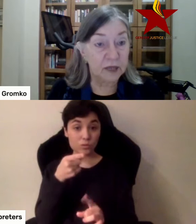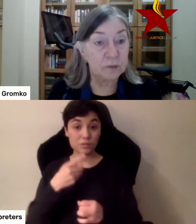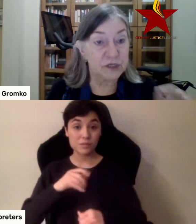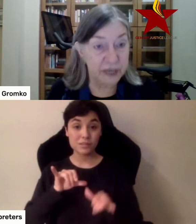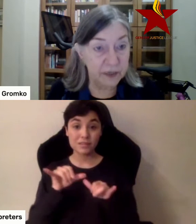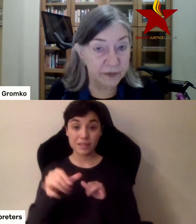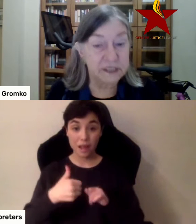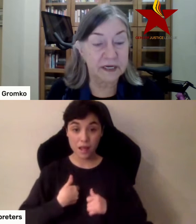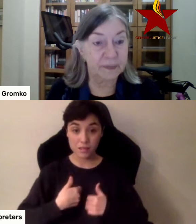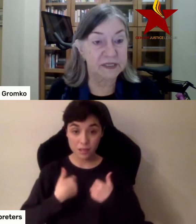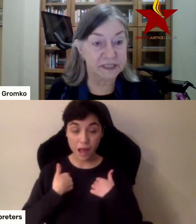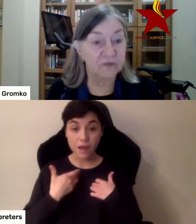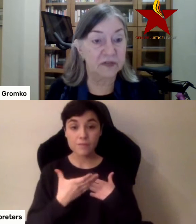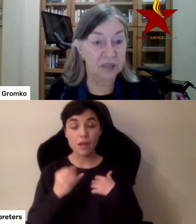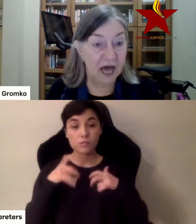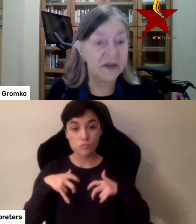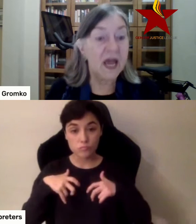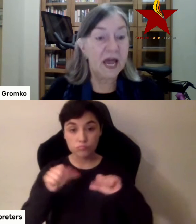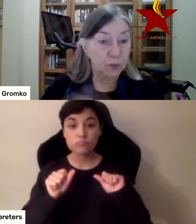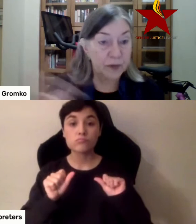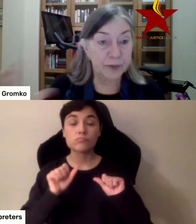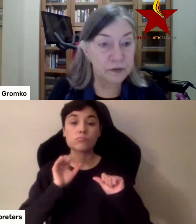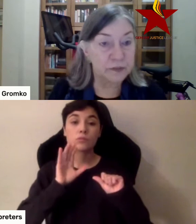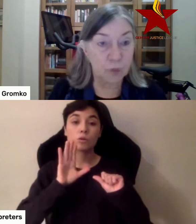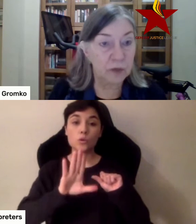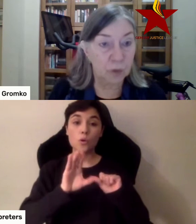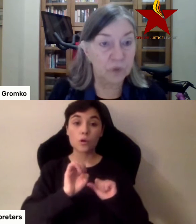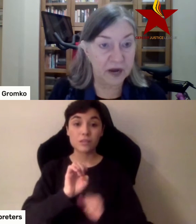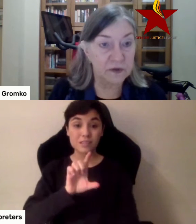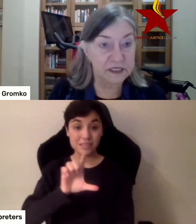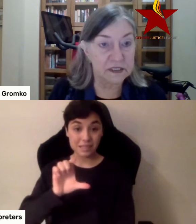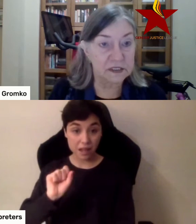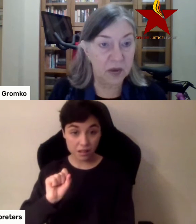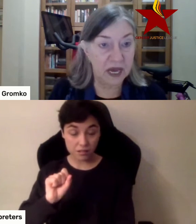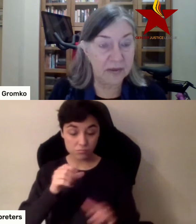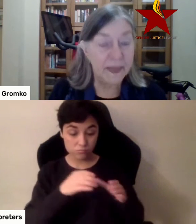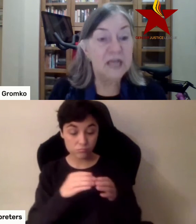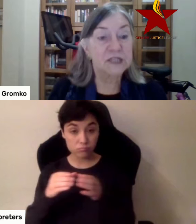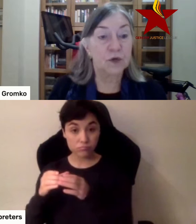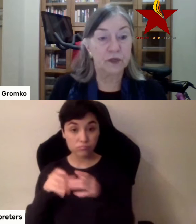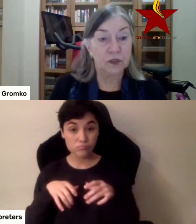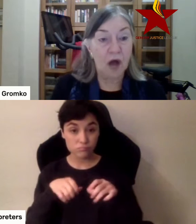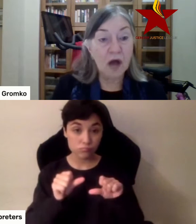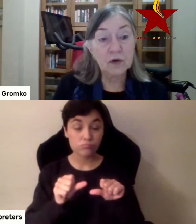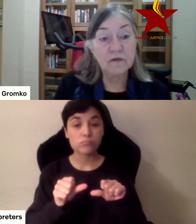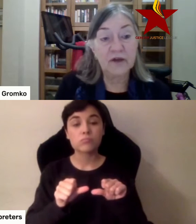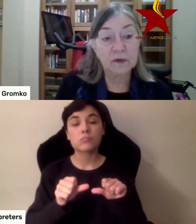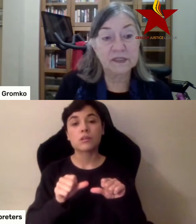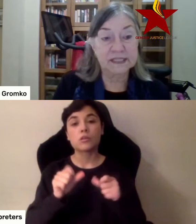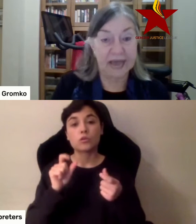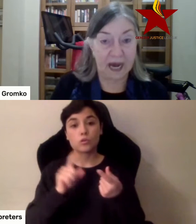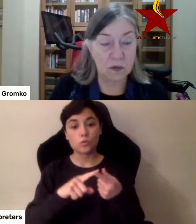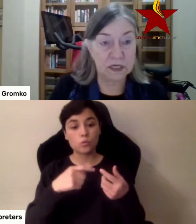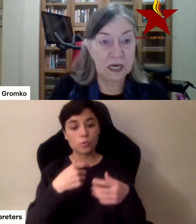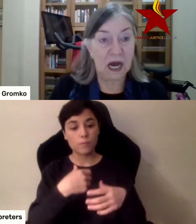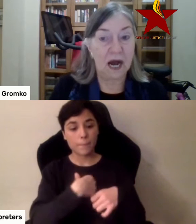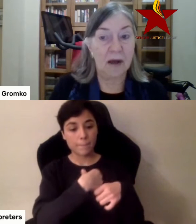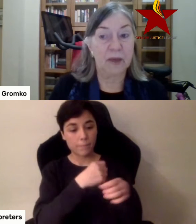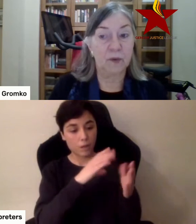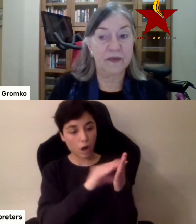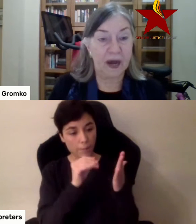your cell machinery to keep itself alive and reproduce more and more viruses, okay? So the longer a virus is